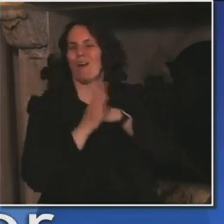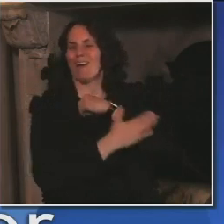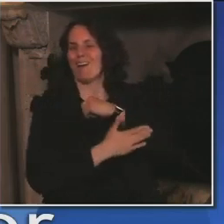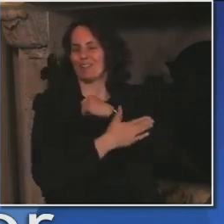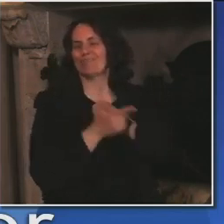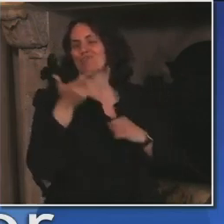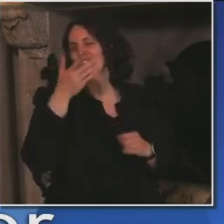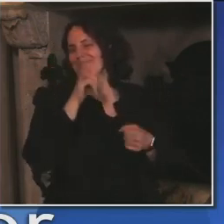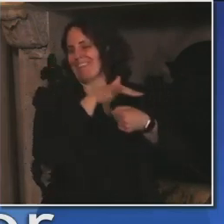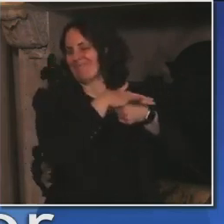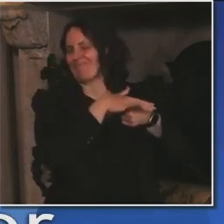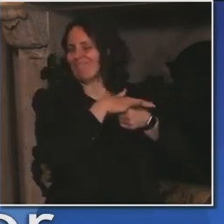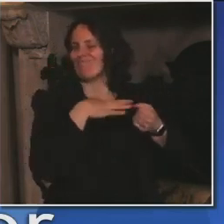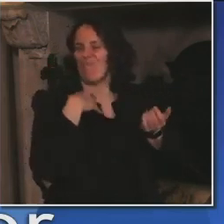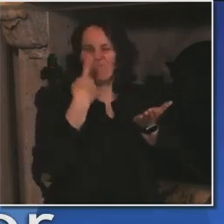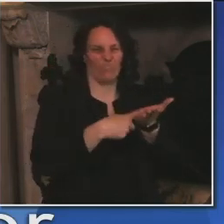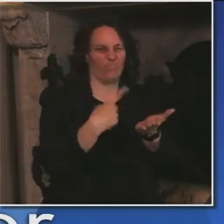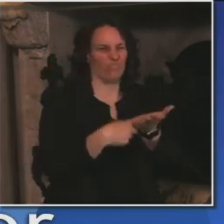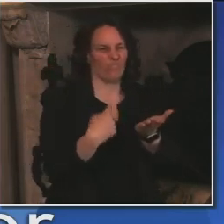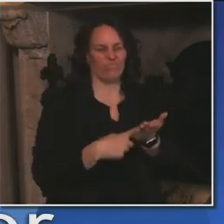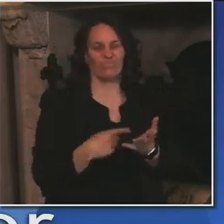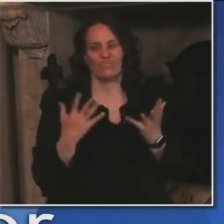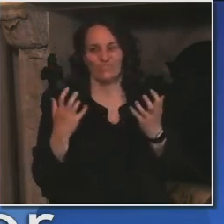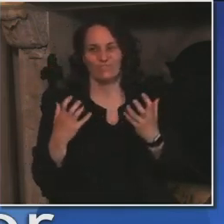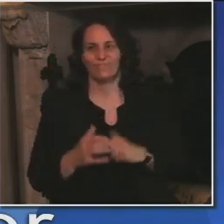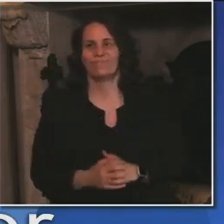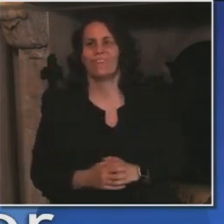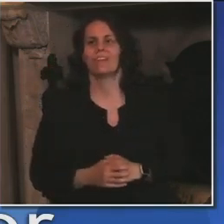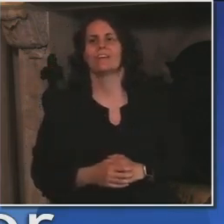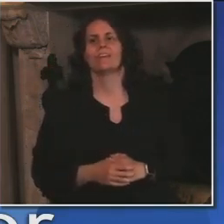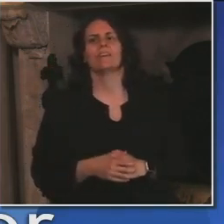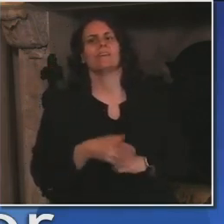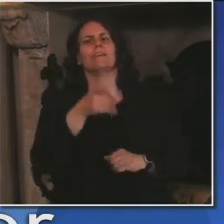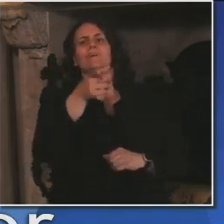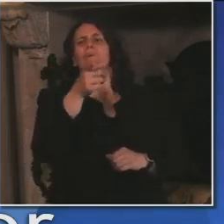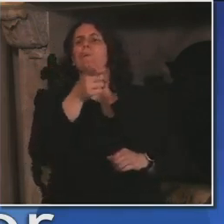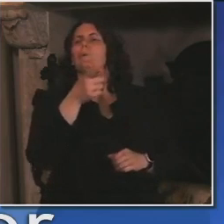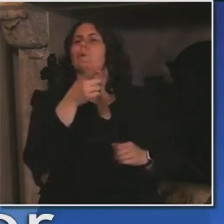your conversations with health officials there and in your own